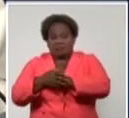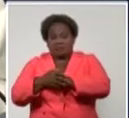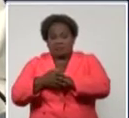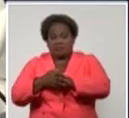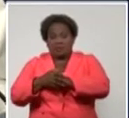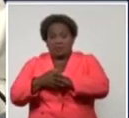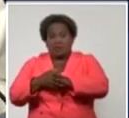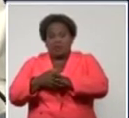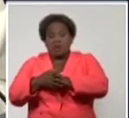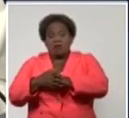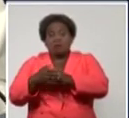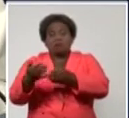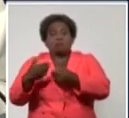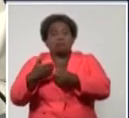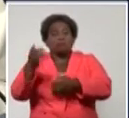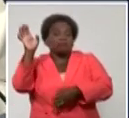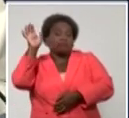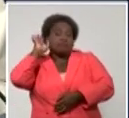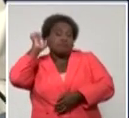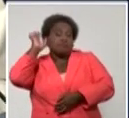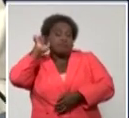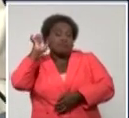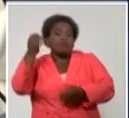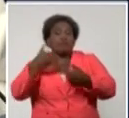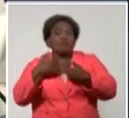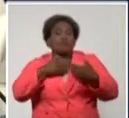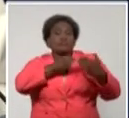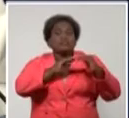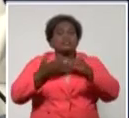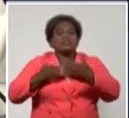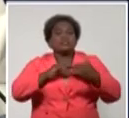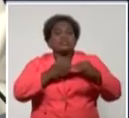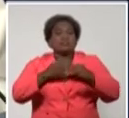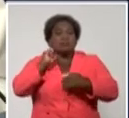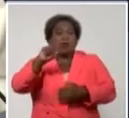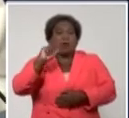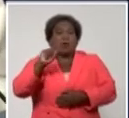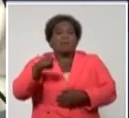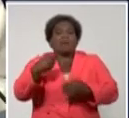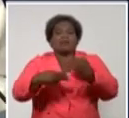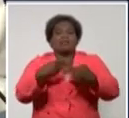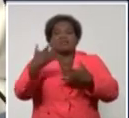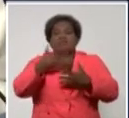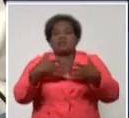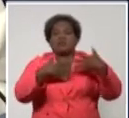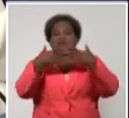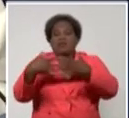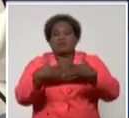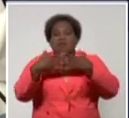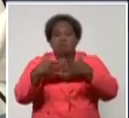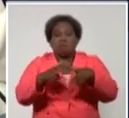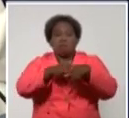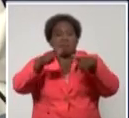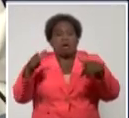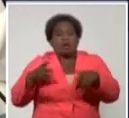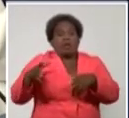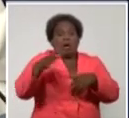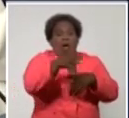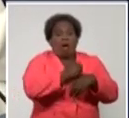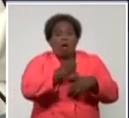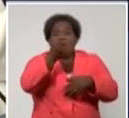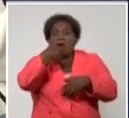tests conducted thus far, is considered promising. However, we've got to bear in mind the cost of producing